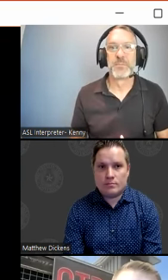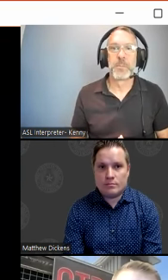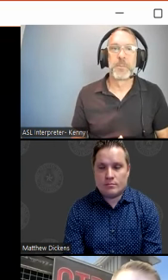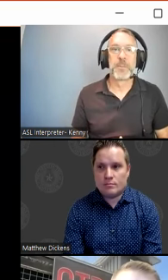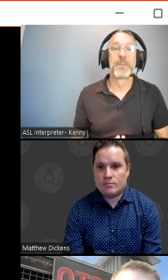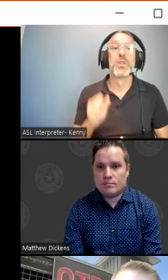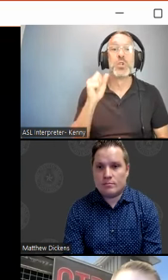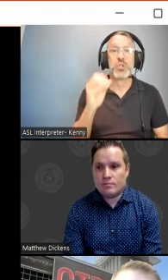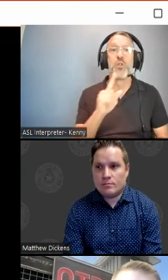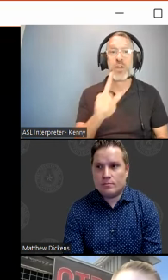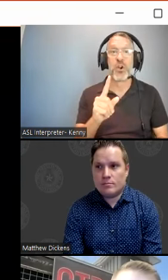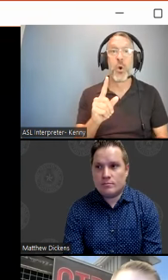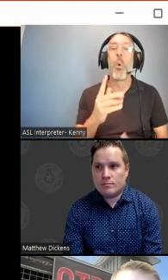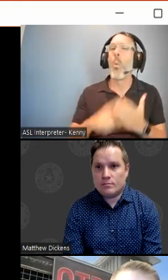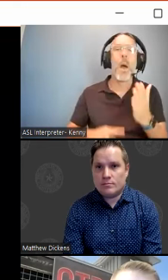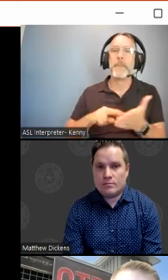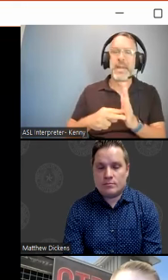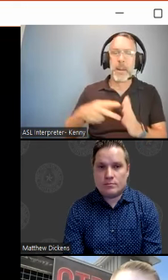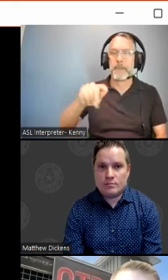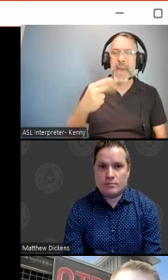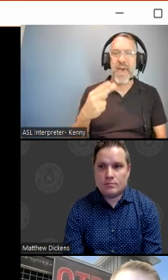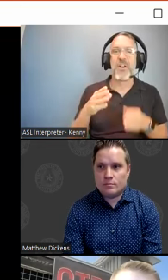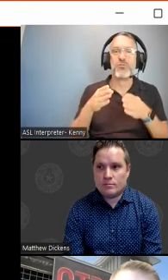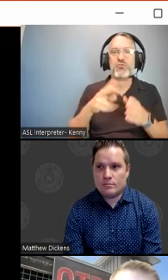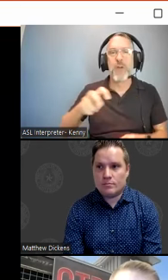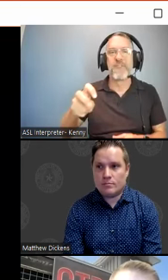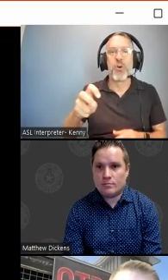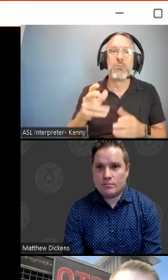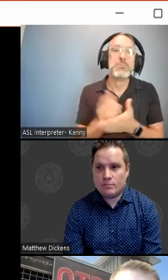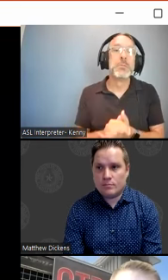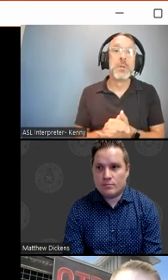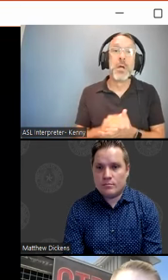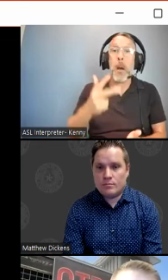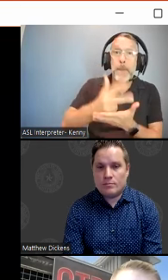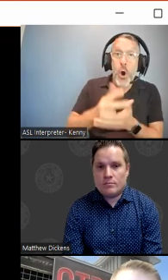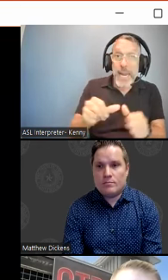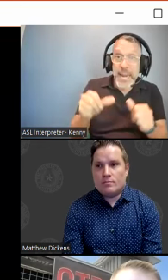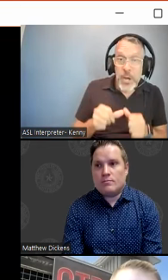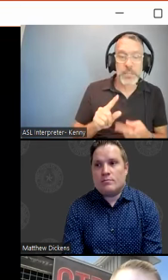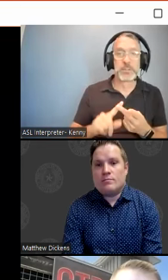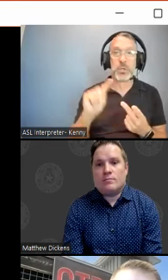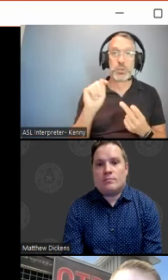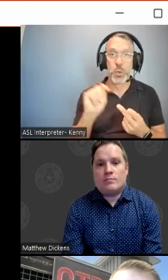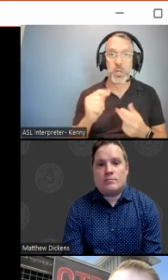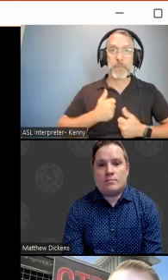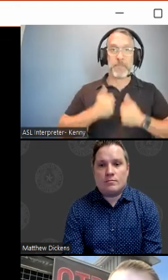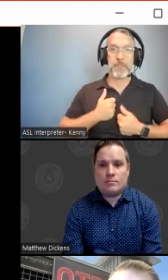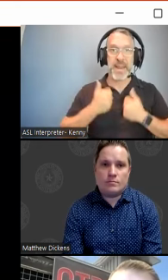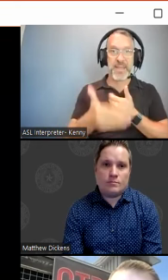So there are what are path of travel elements? They are parking areas, toilet and bathing